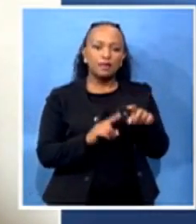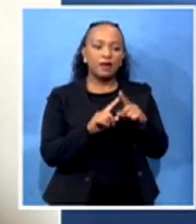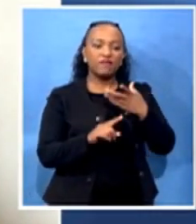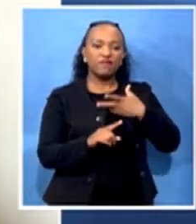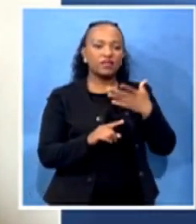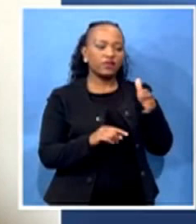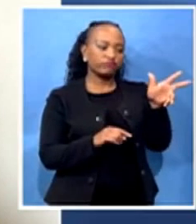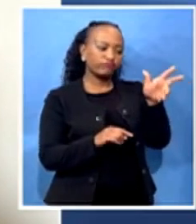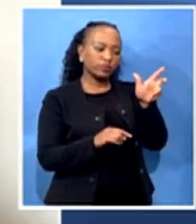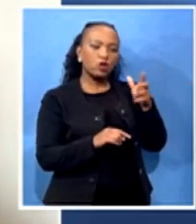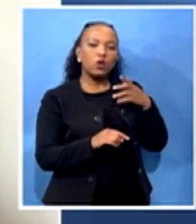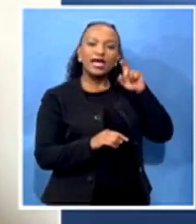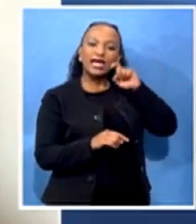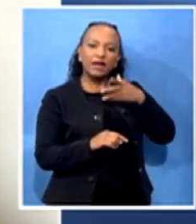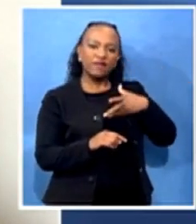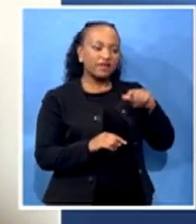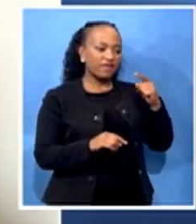last name. Okay. So yeah.